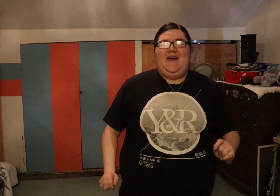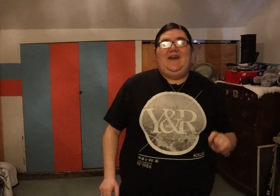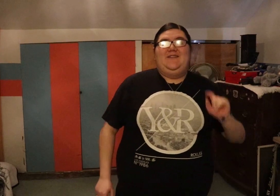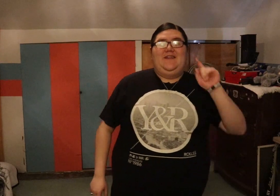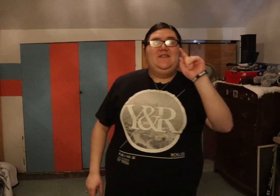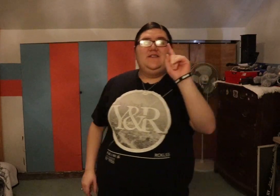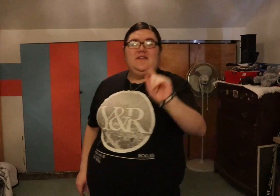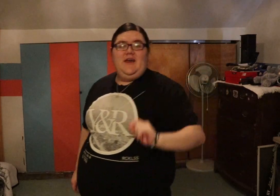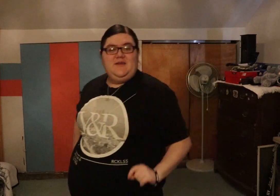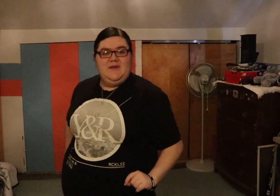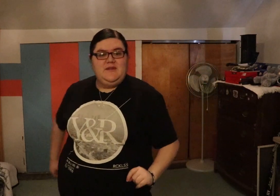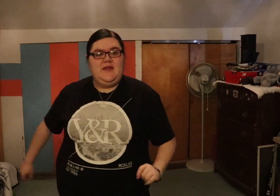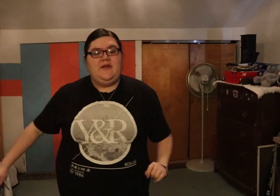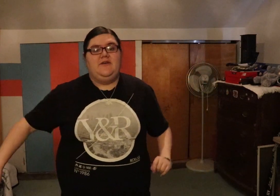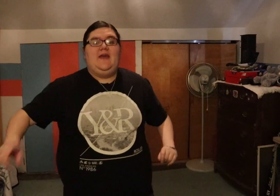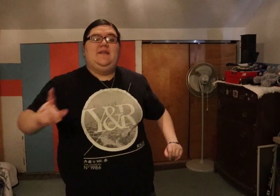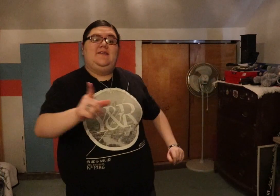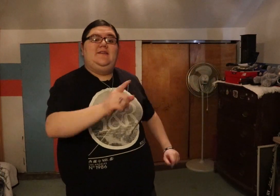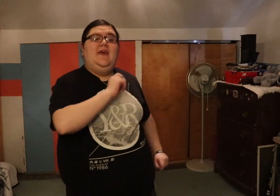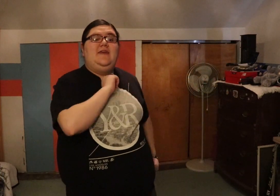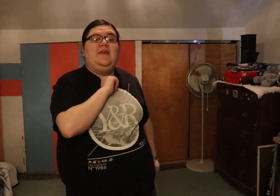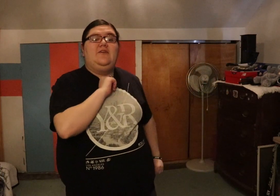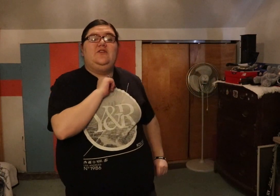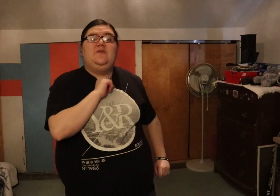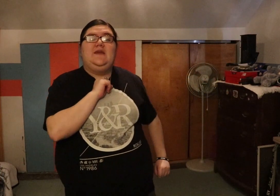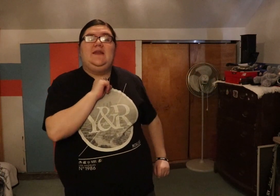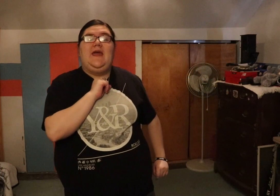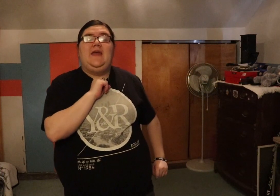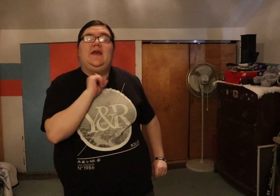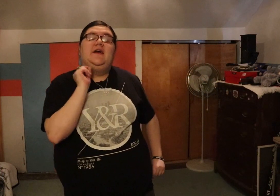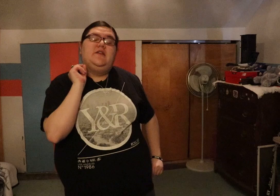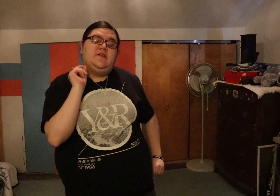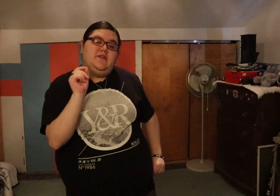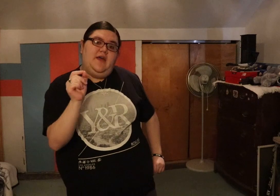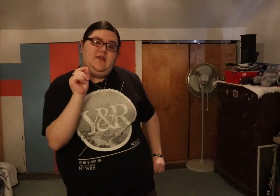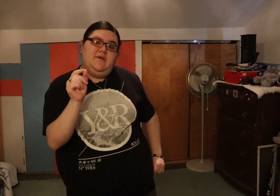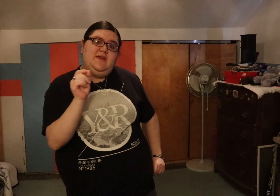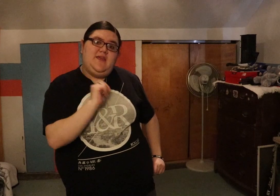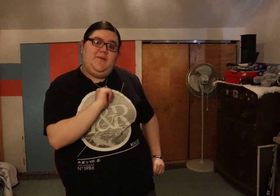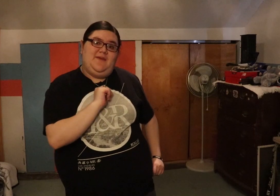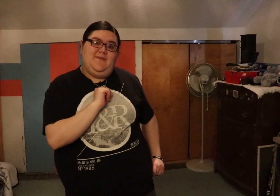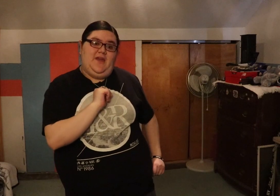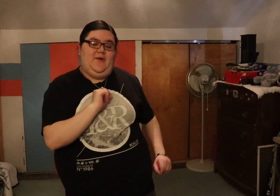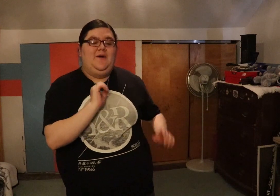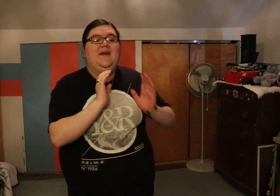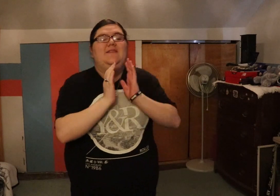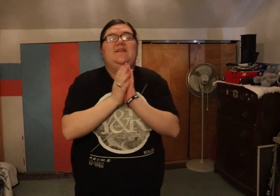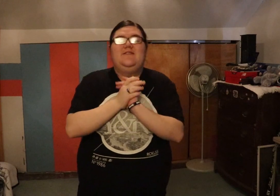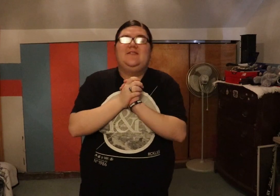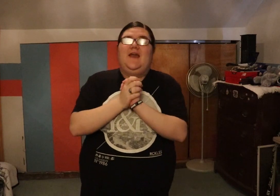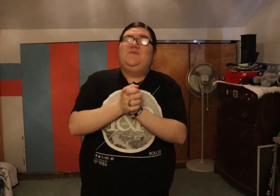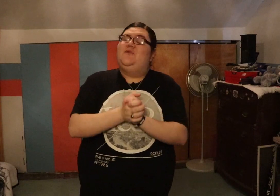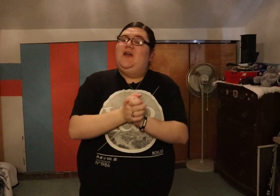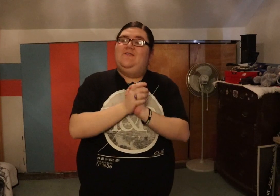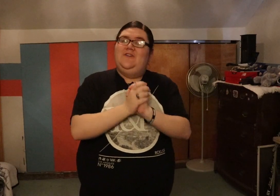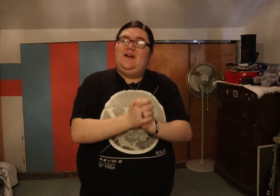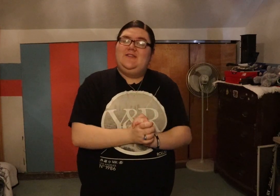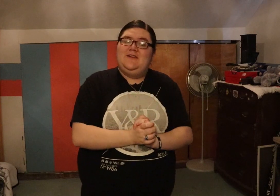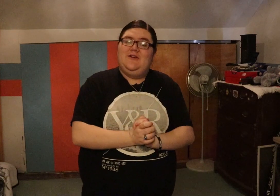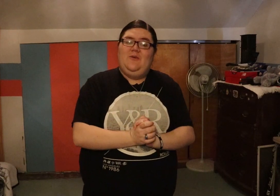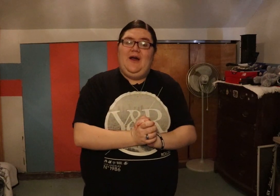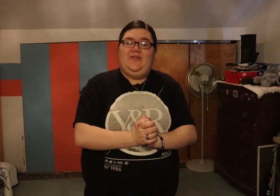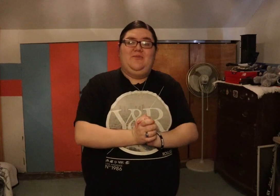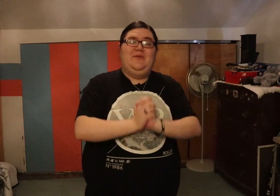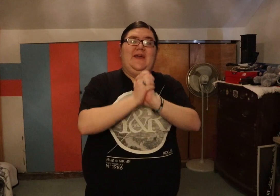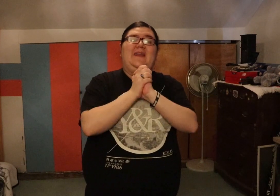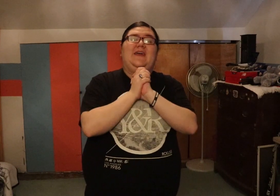Alright, you guys, it's Sidemen Saturday, and today they are doing a Sidemen gaming video. This is a game that we have not